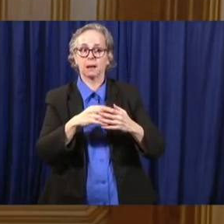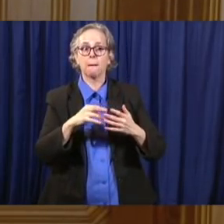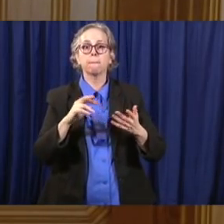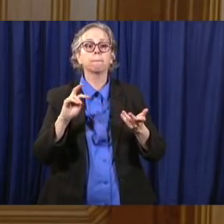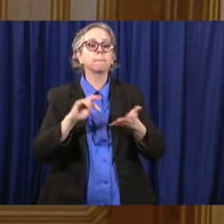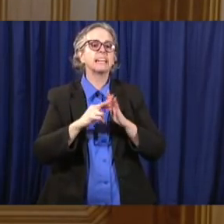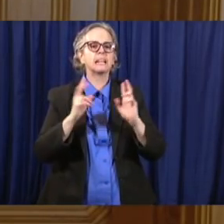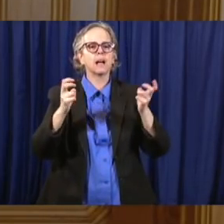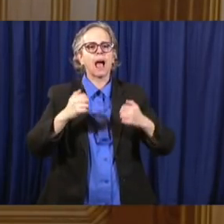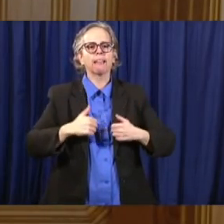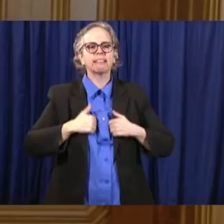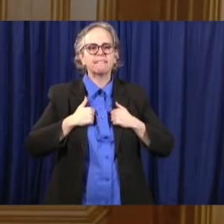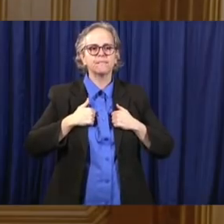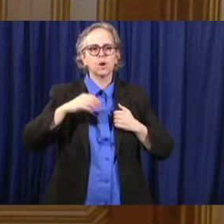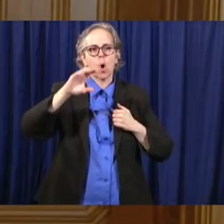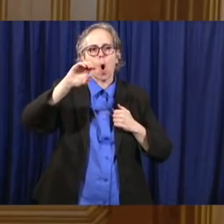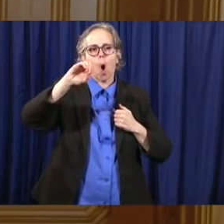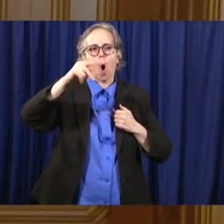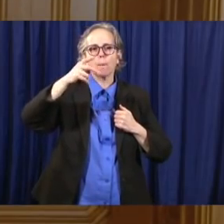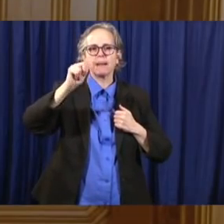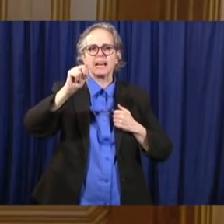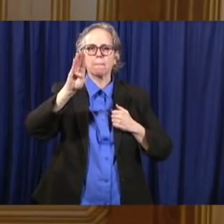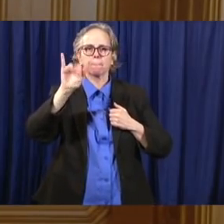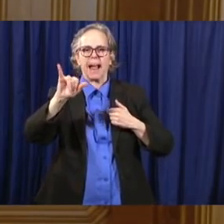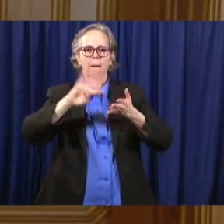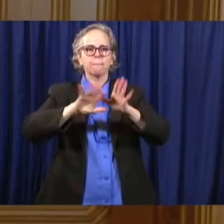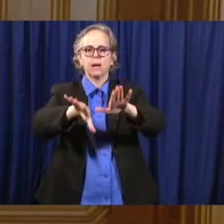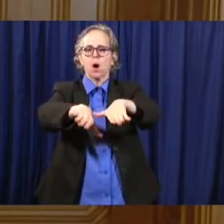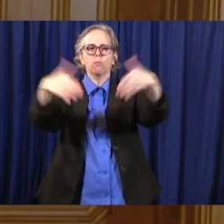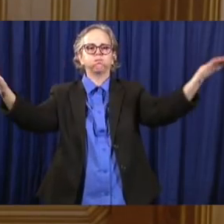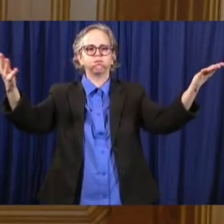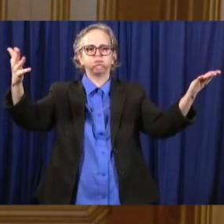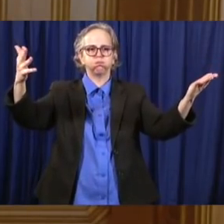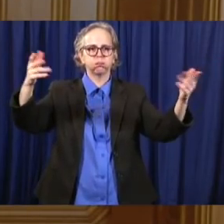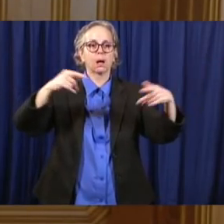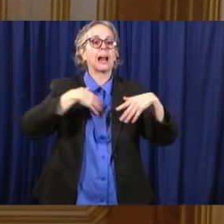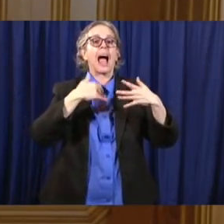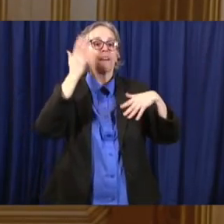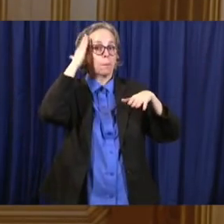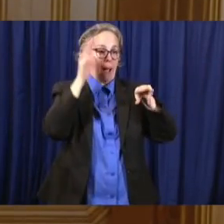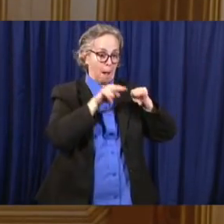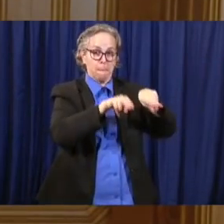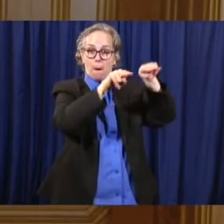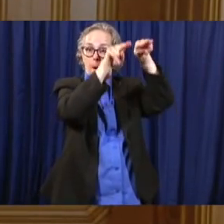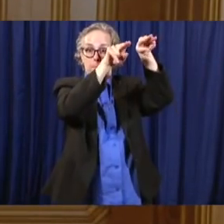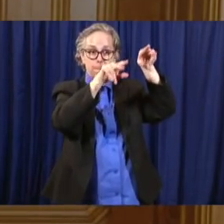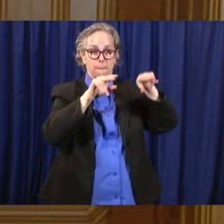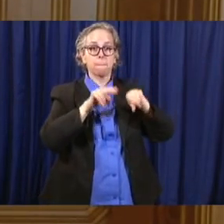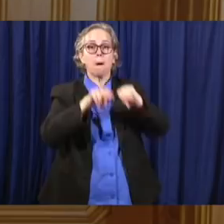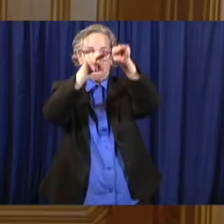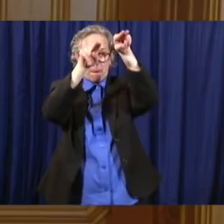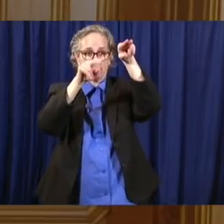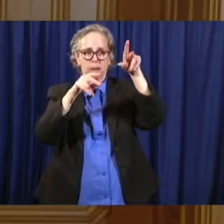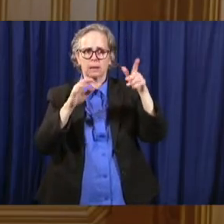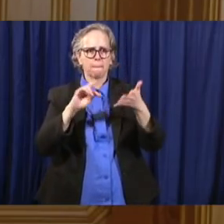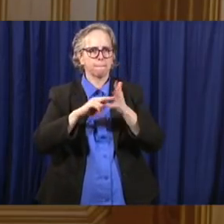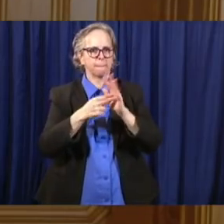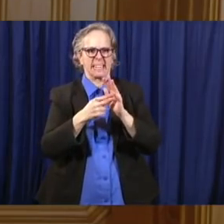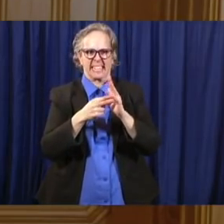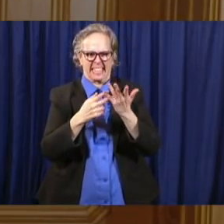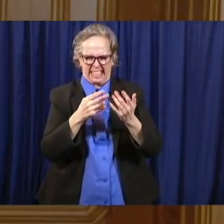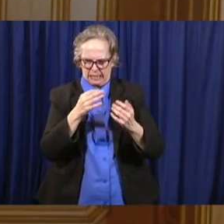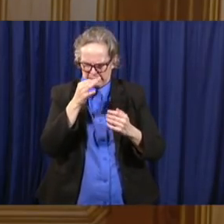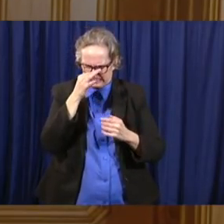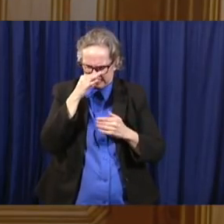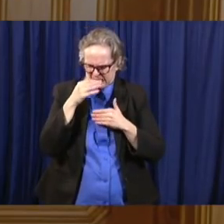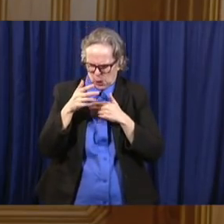large open room. They sleep in bunk beds with 3 feet or less between them. Because of this setup, this is where